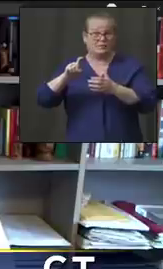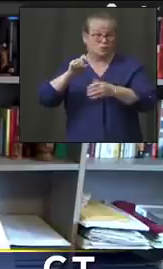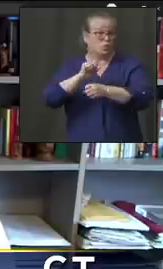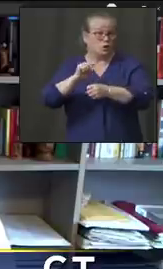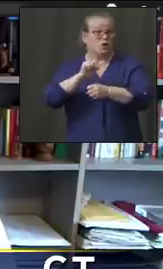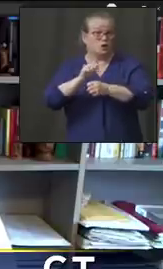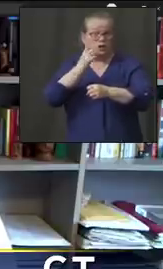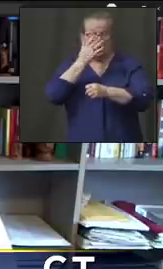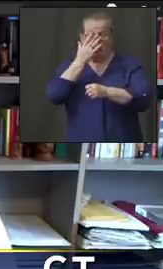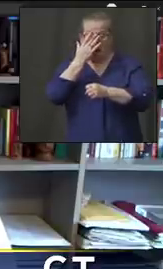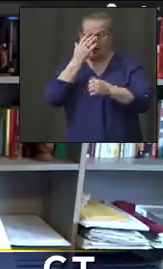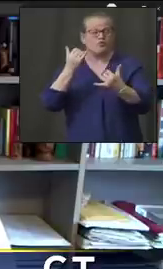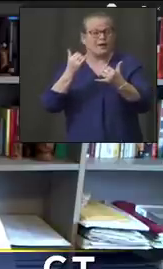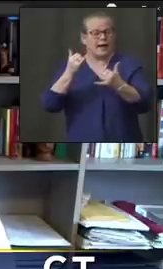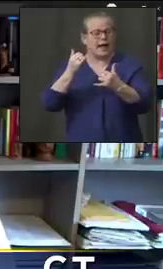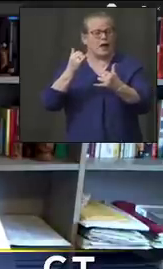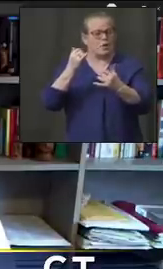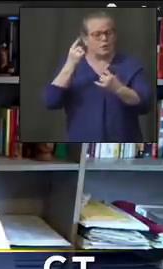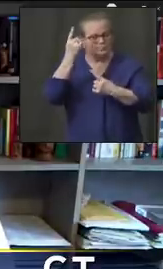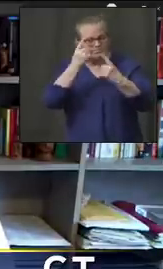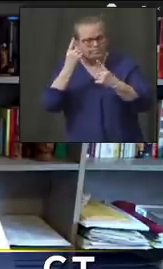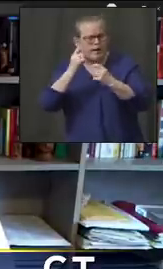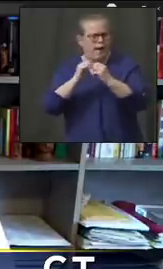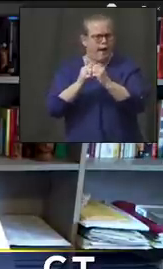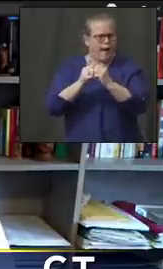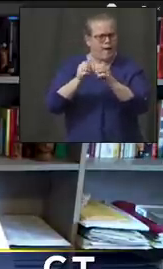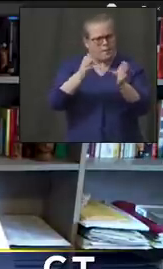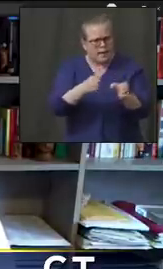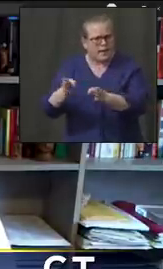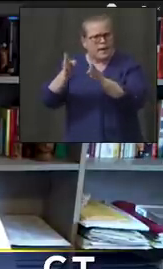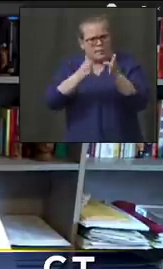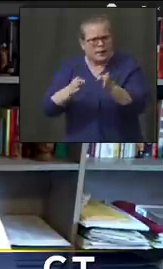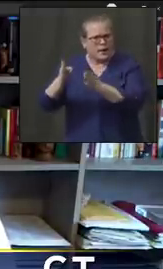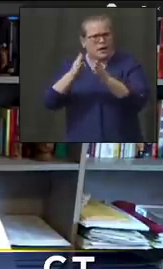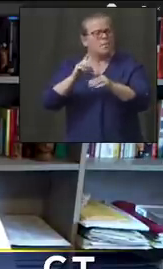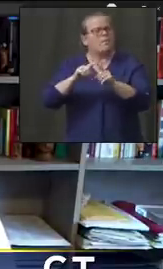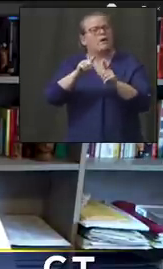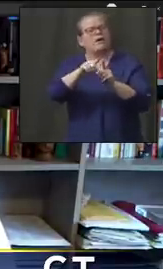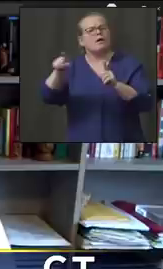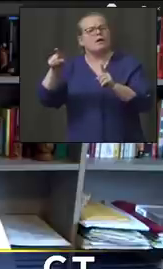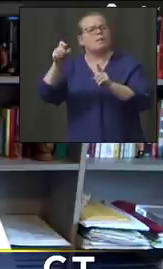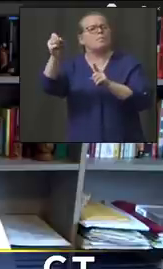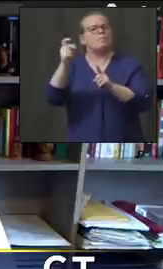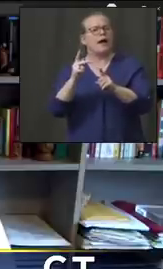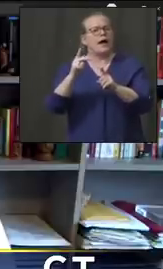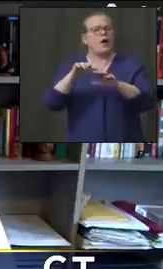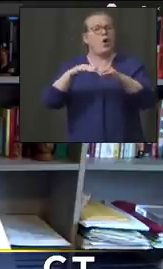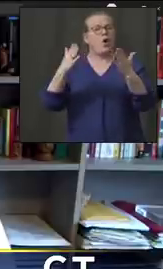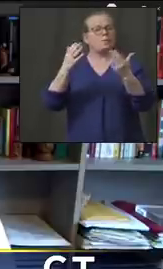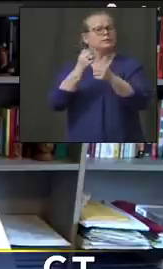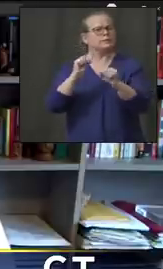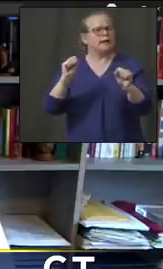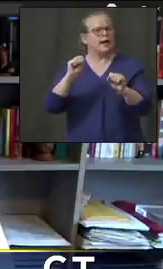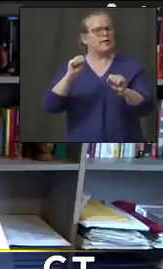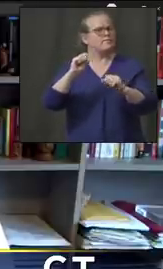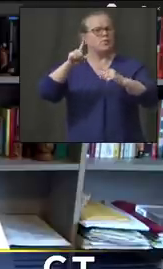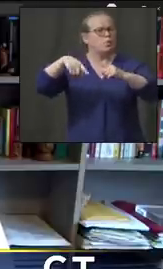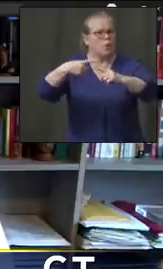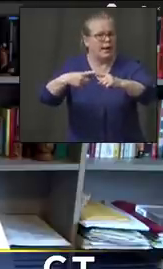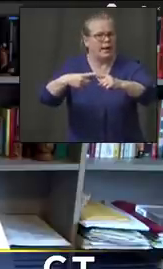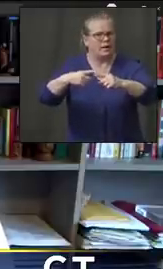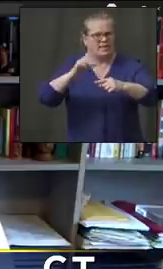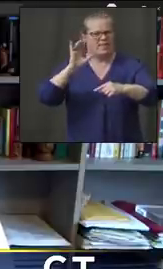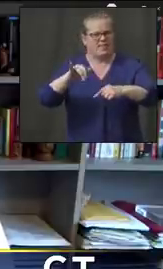with guidelines about when would they be able to safely come back, given calibrating that, given the underlying risk